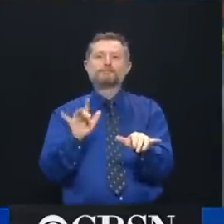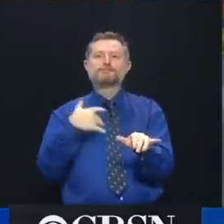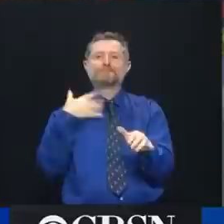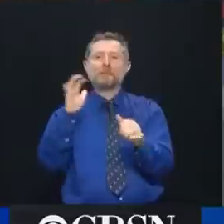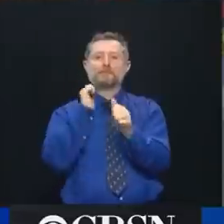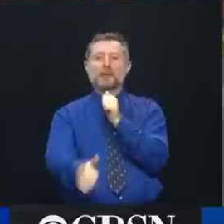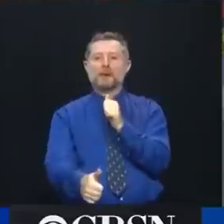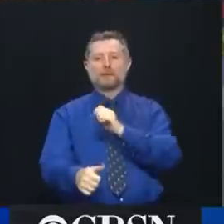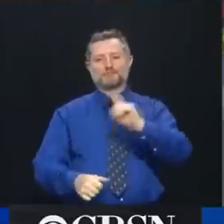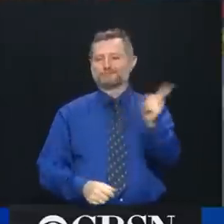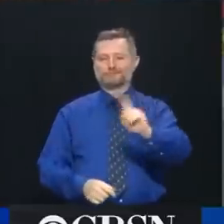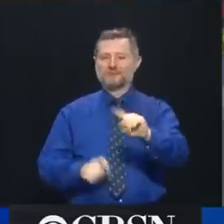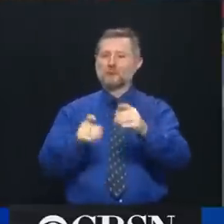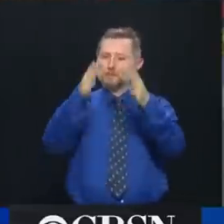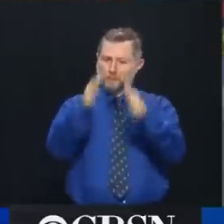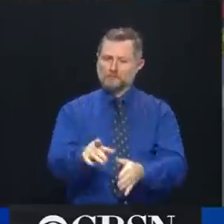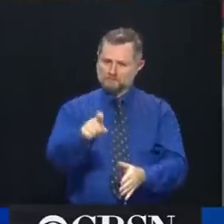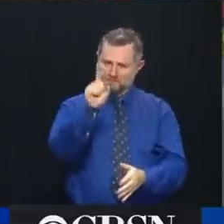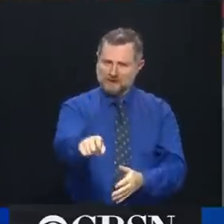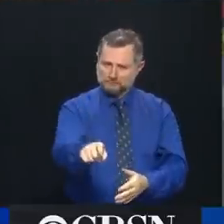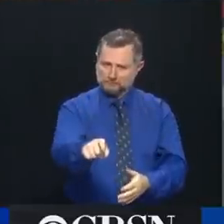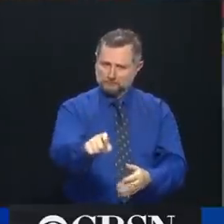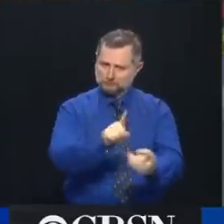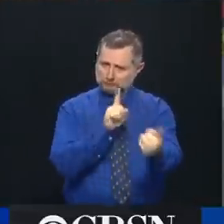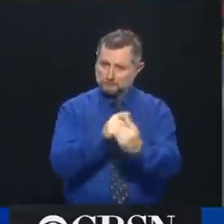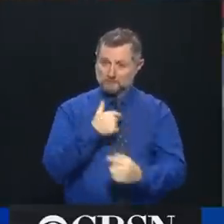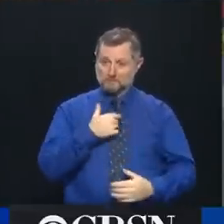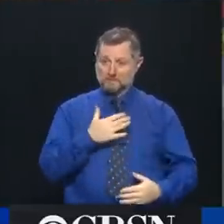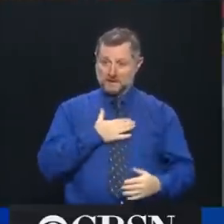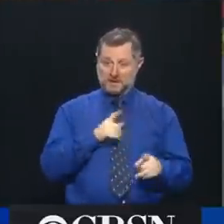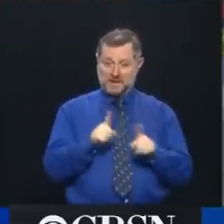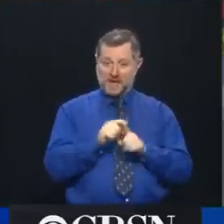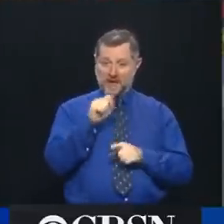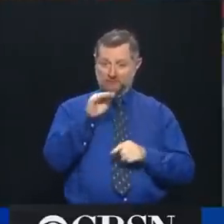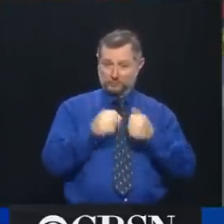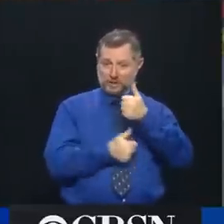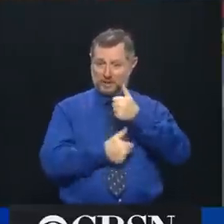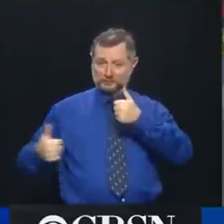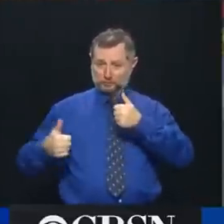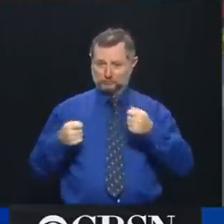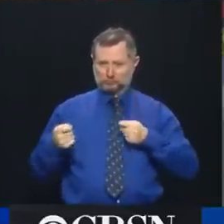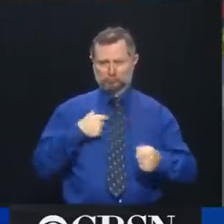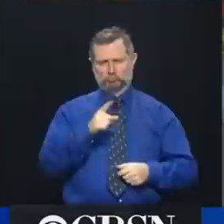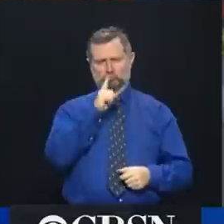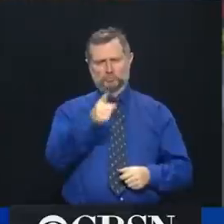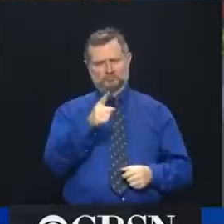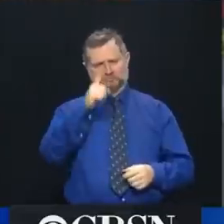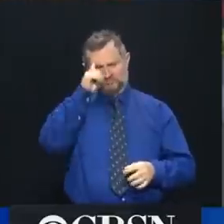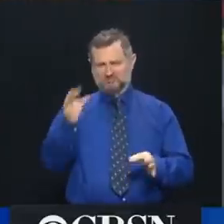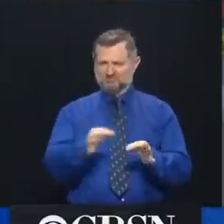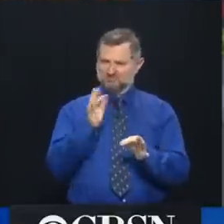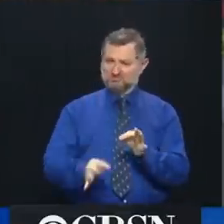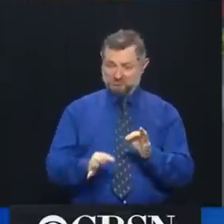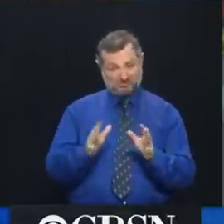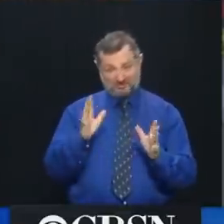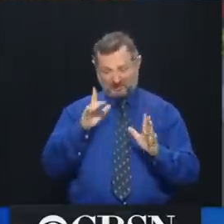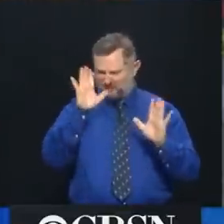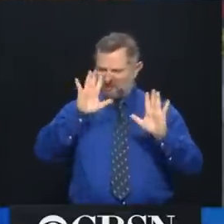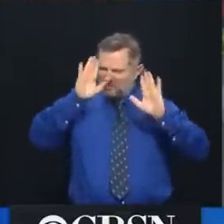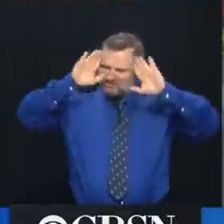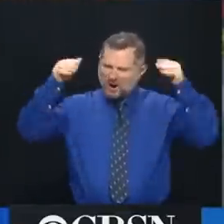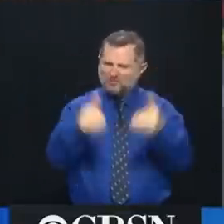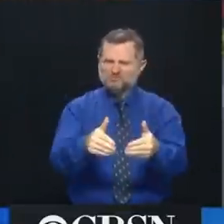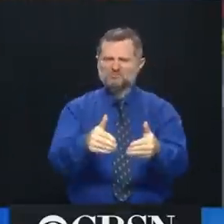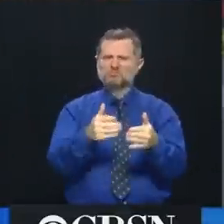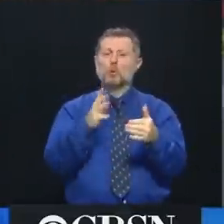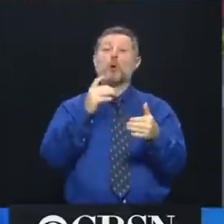transparency one of my hallmarks of my administration for to me it's very simple we'll focus on open ethical